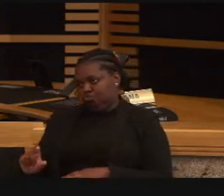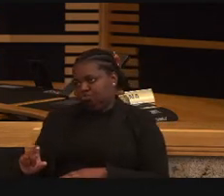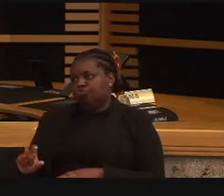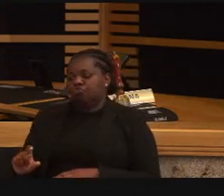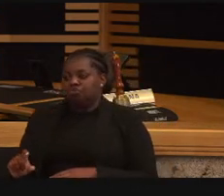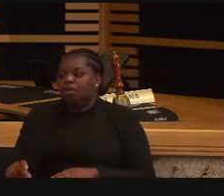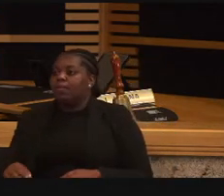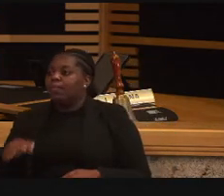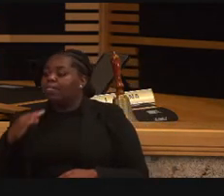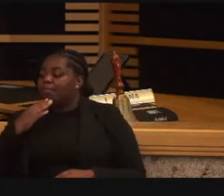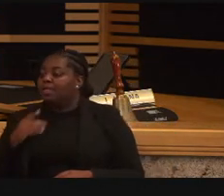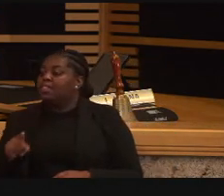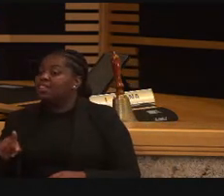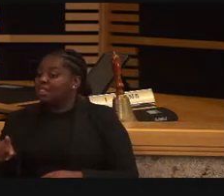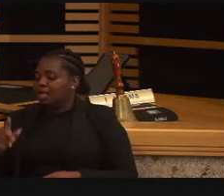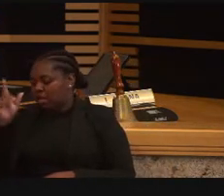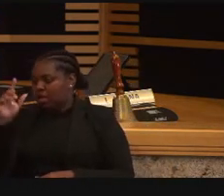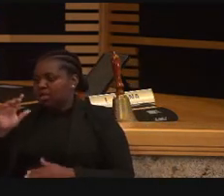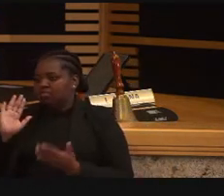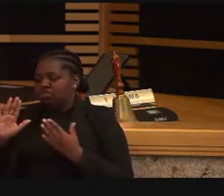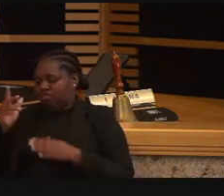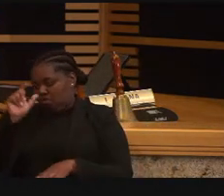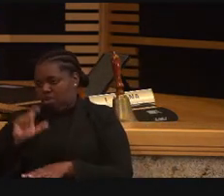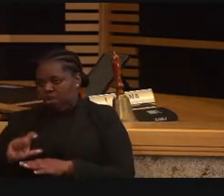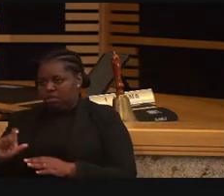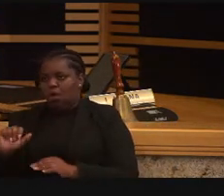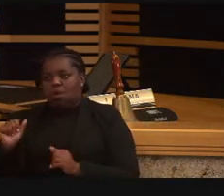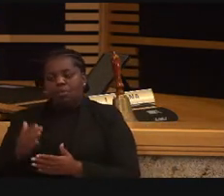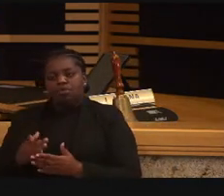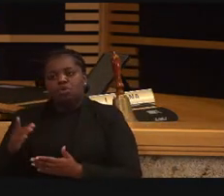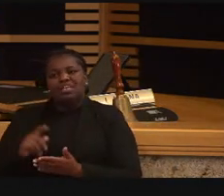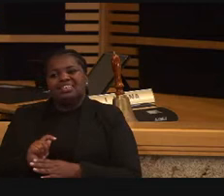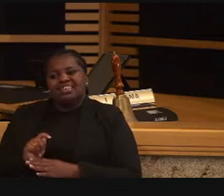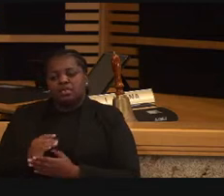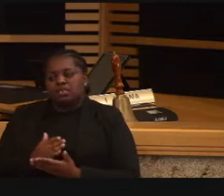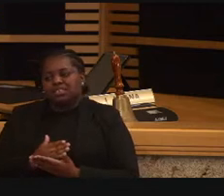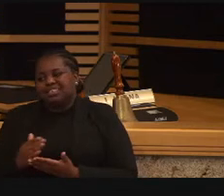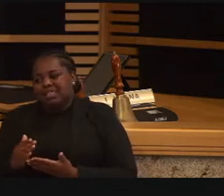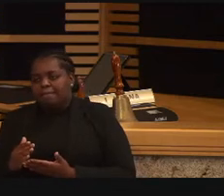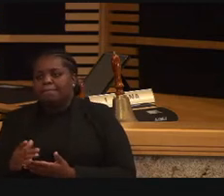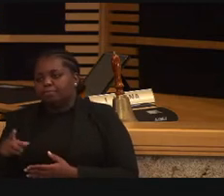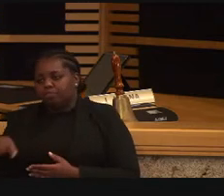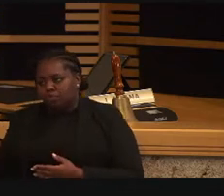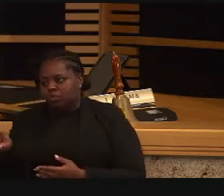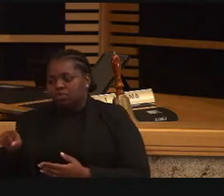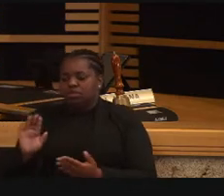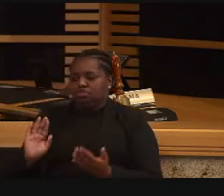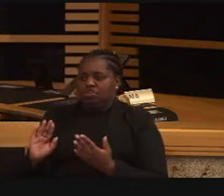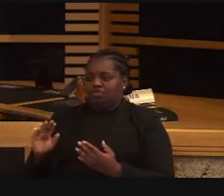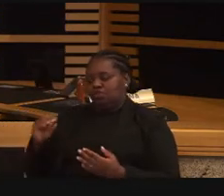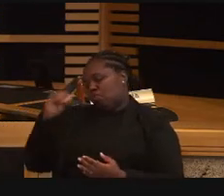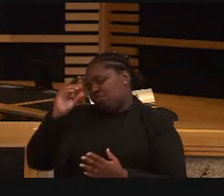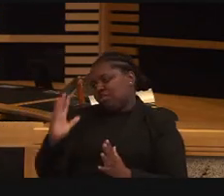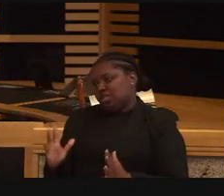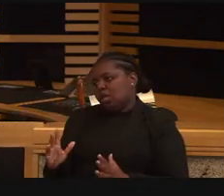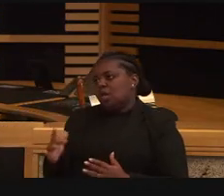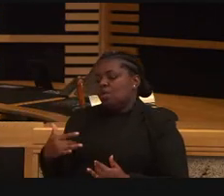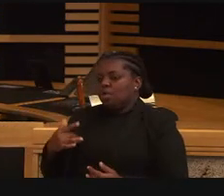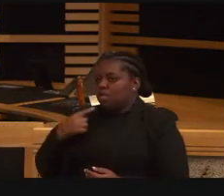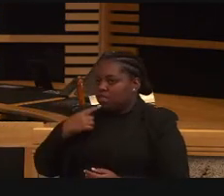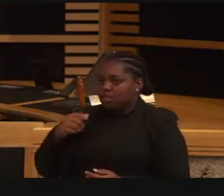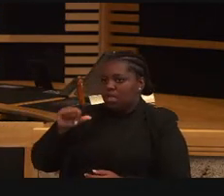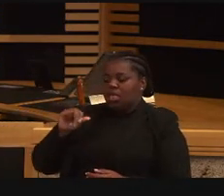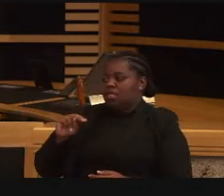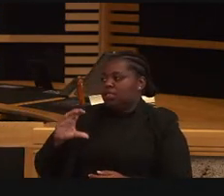which in that particular traffic college, that is where they wanted to train some of these particular traffic officers. We are saying as the African